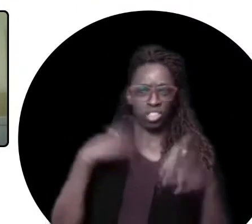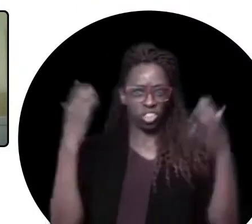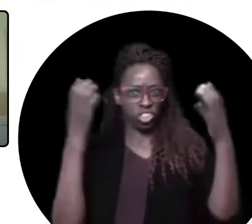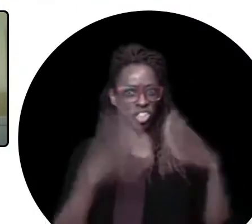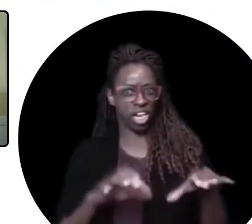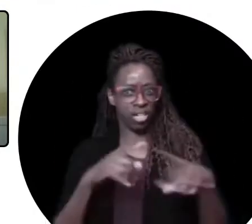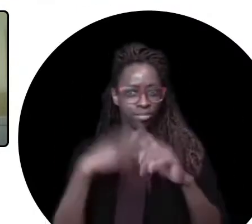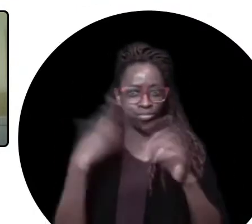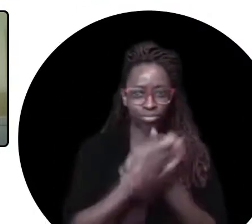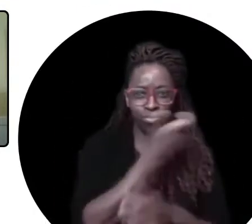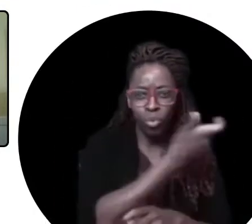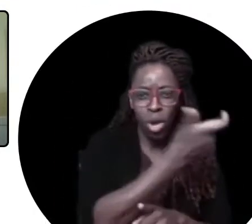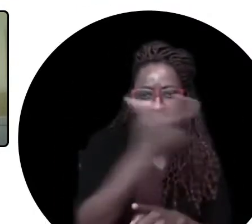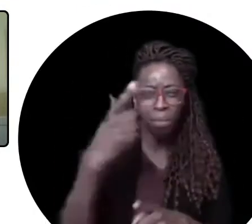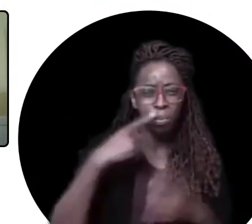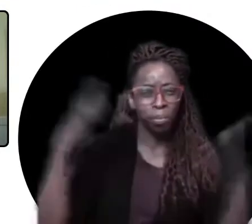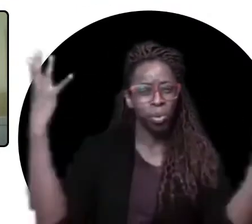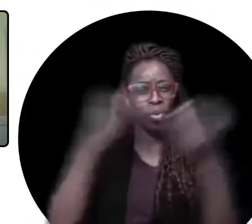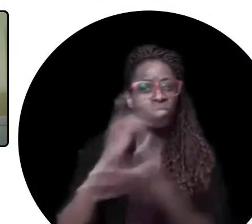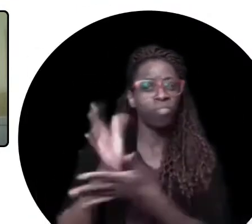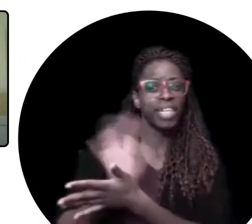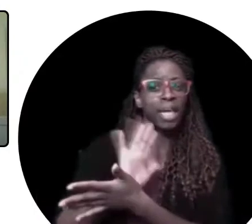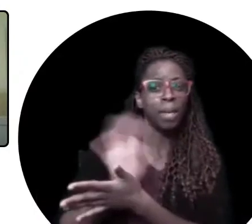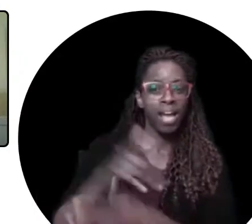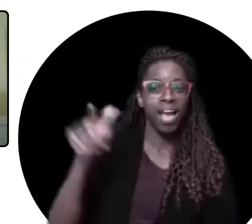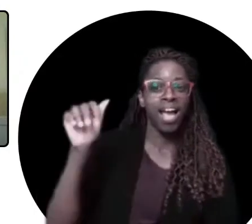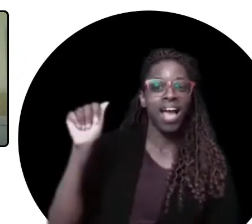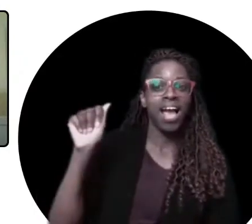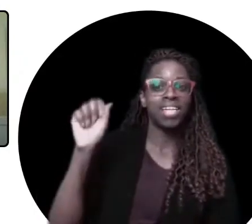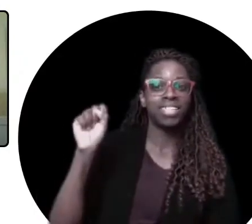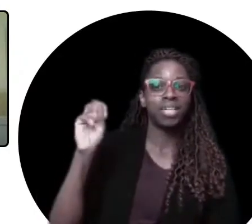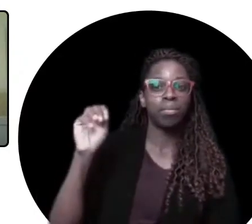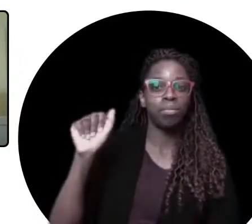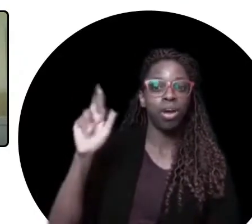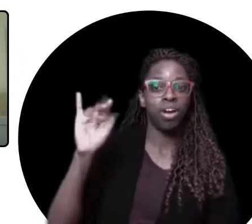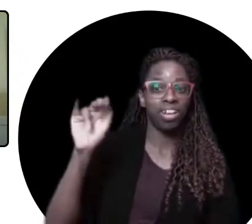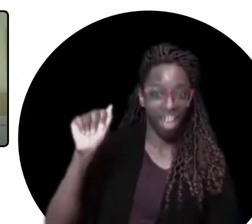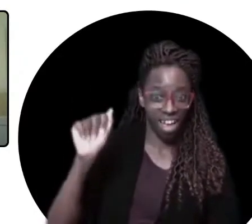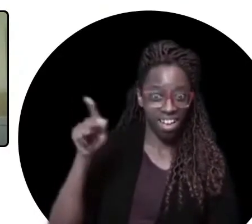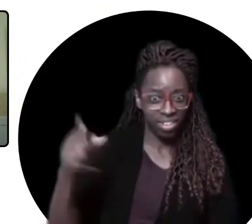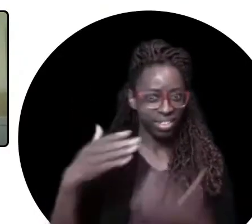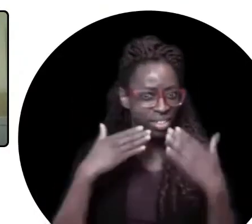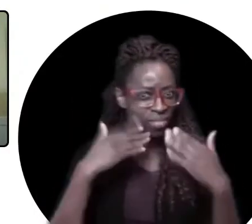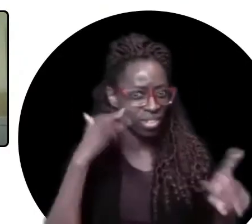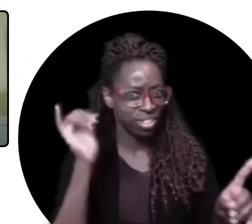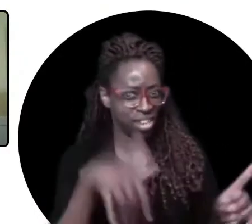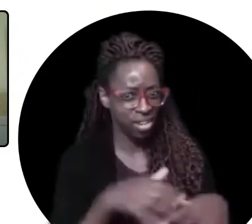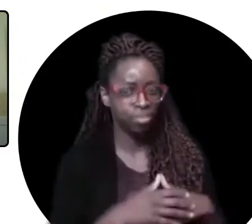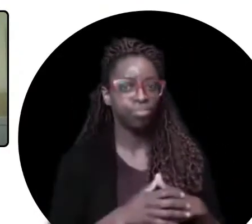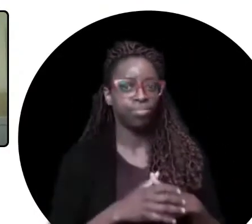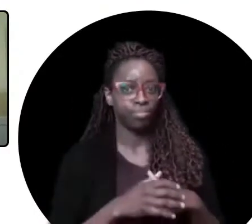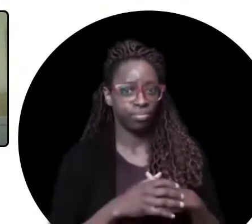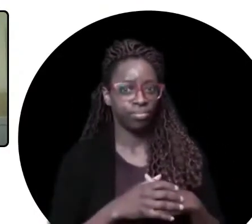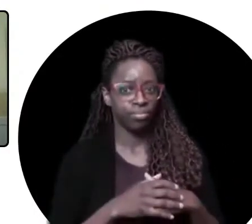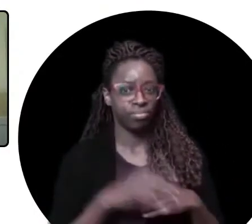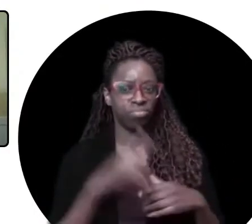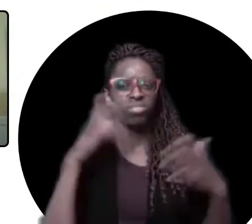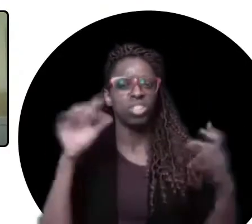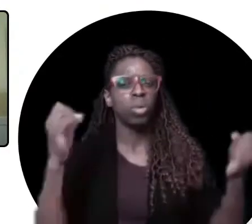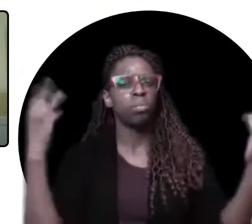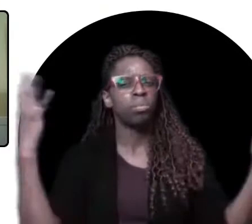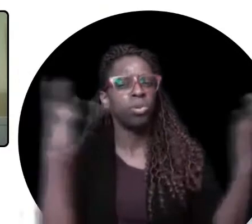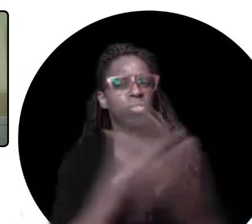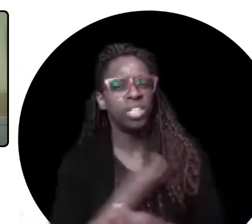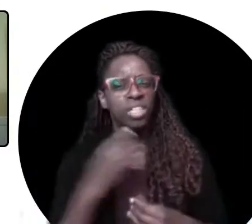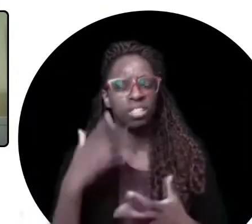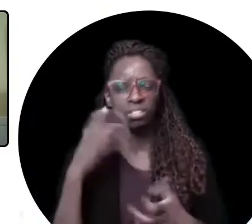So beautiful. And I also was sort of reflecting myself. It's like, when was the first time I imagined myself free? And it was